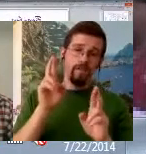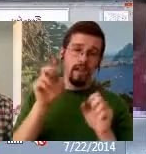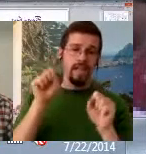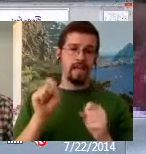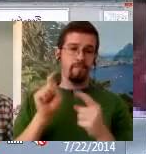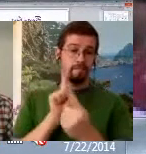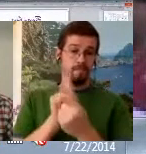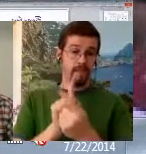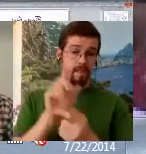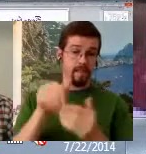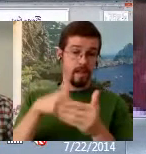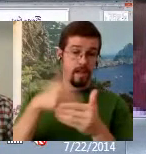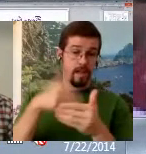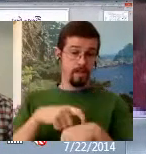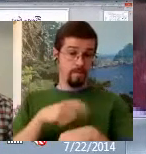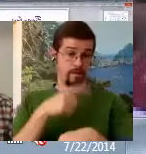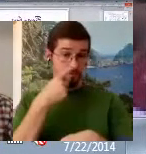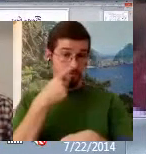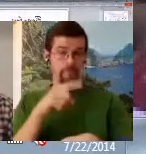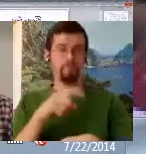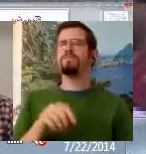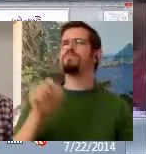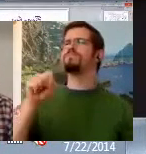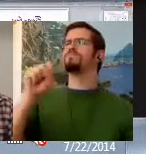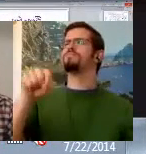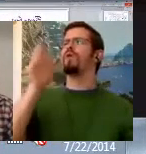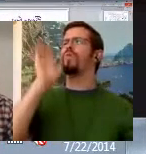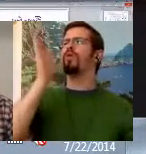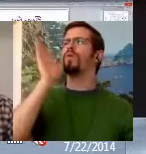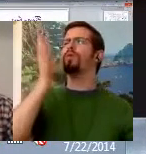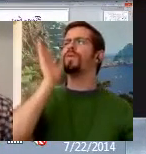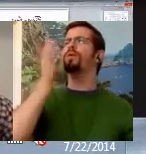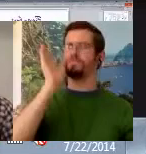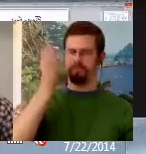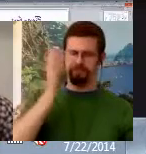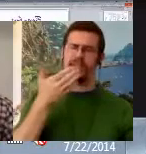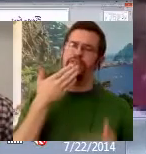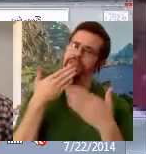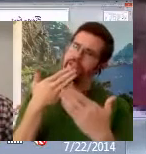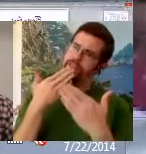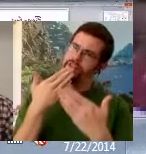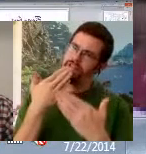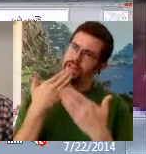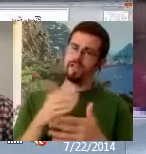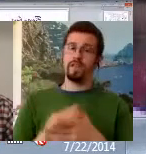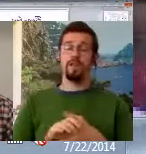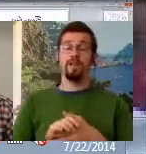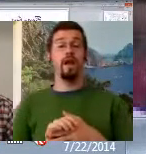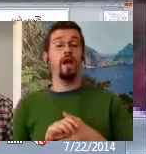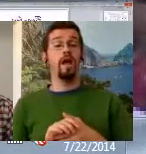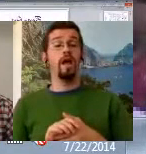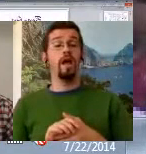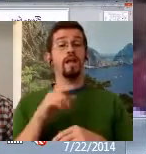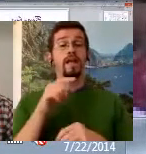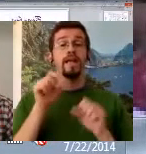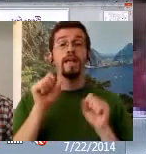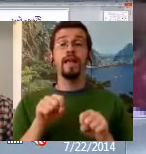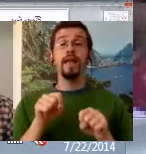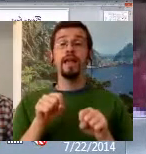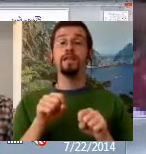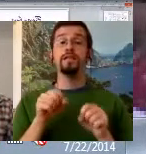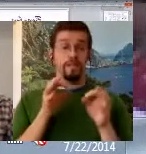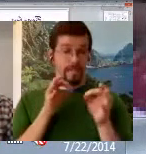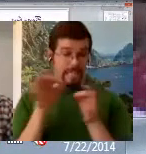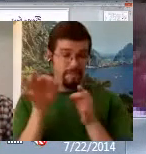Can you do that for me? Yeah, I will do. Thank you very much, Valerie. Can you tell us in the next, 2 minutes about